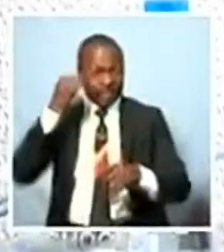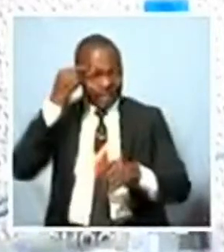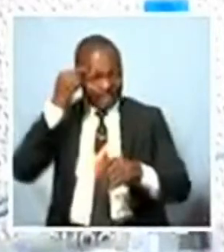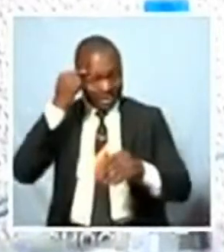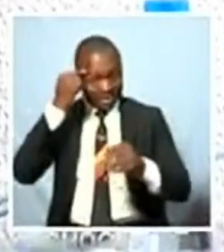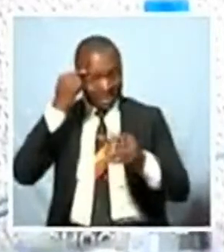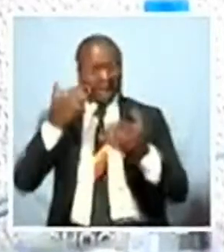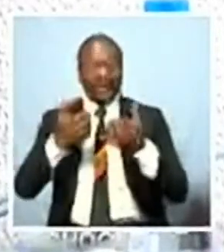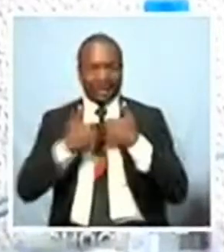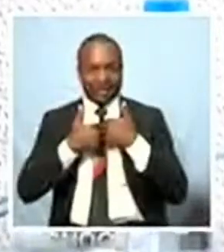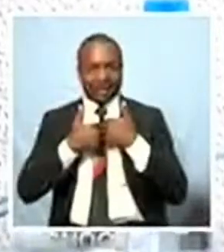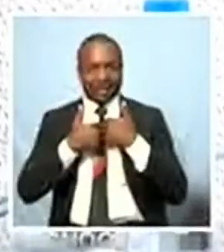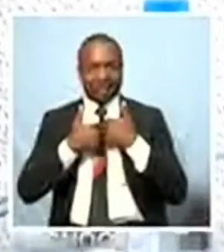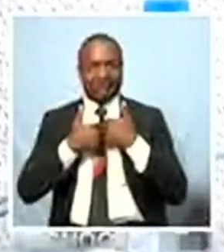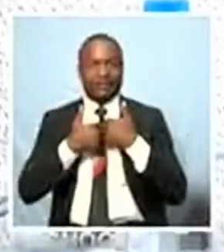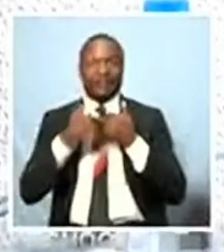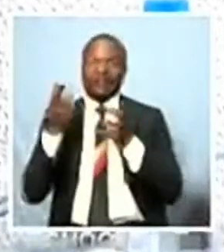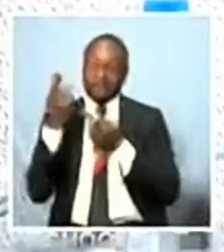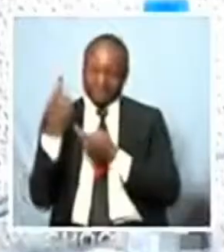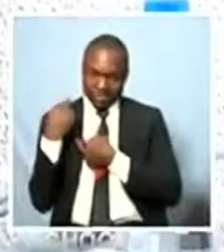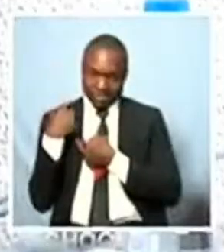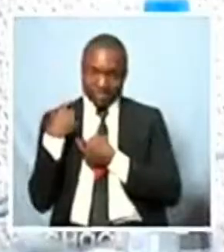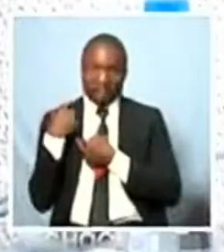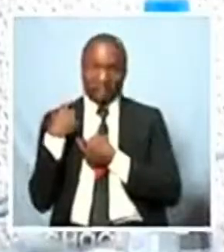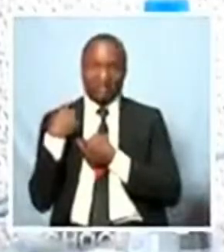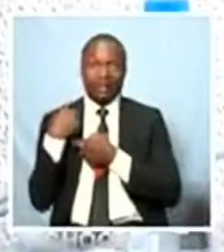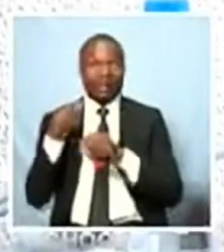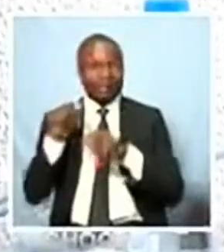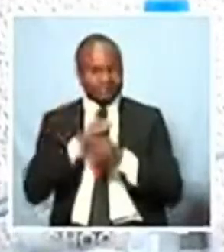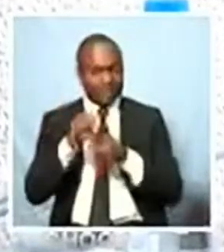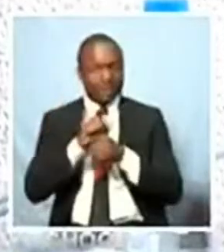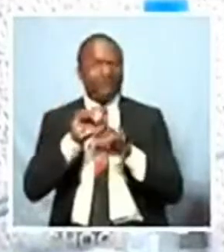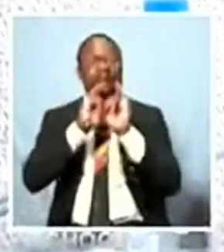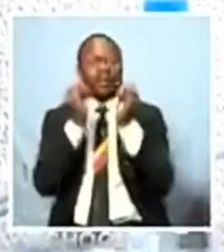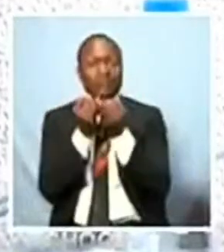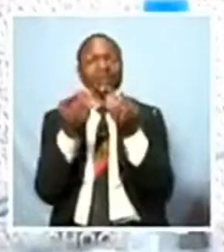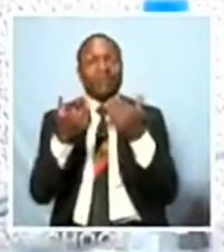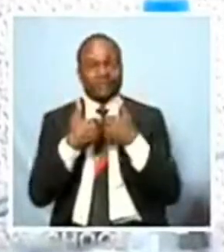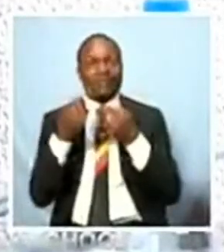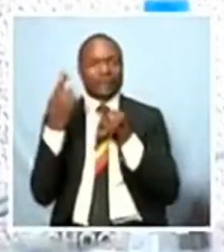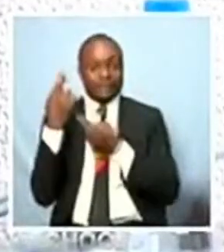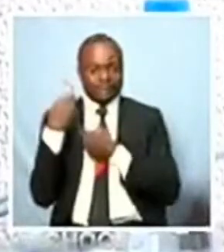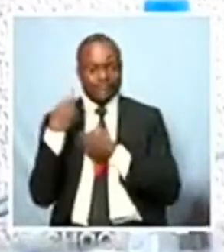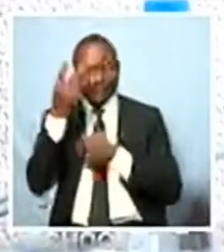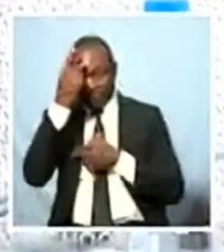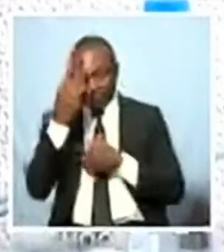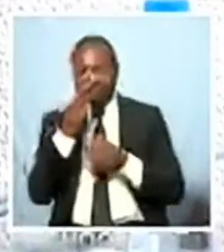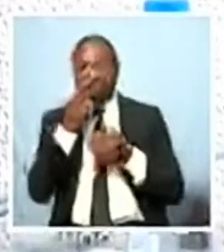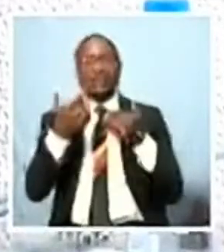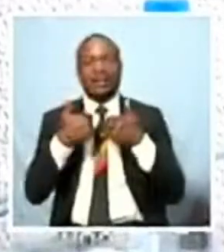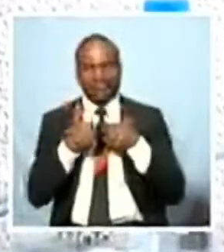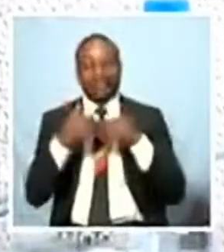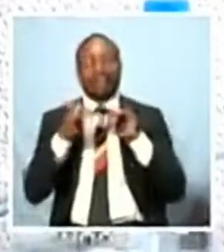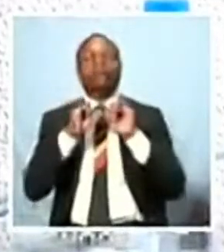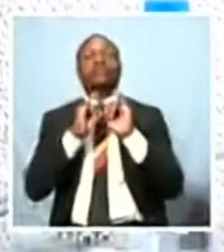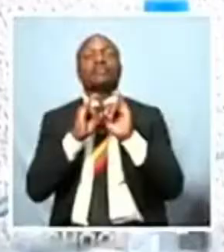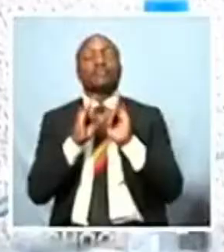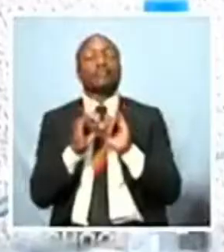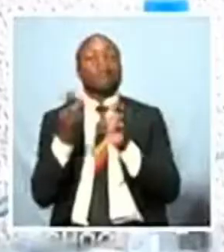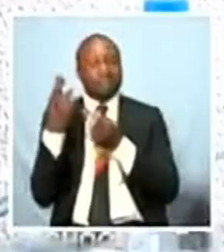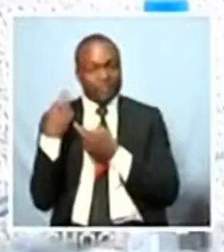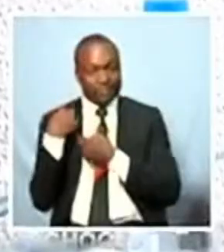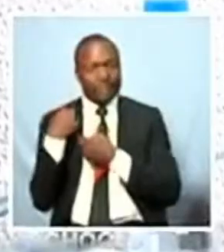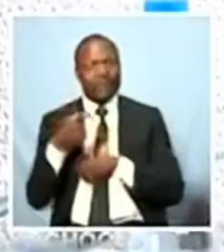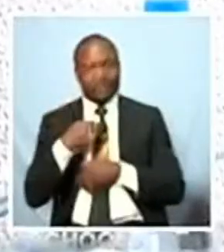a role to play, training institutions have a role to play, the parents themselves have a role to play. I did my primary school